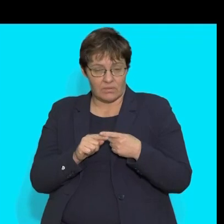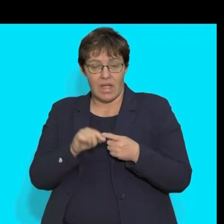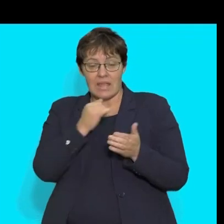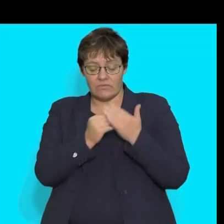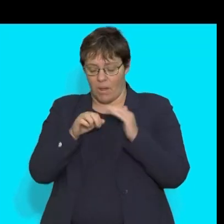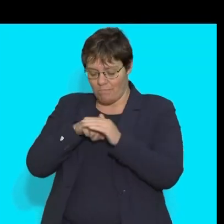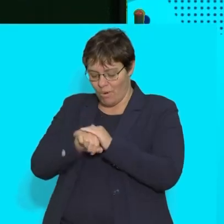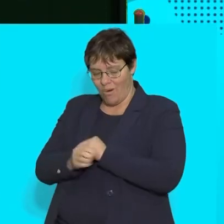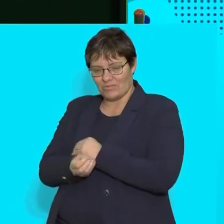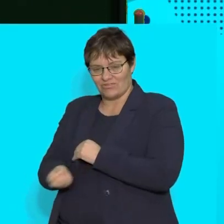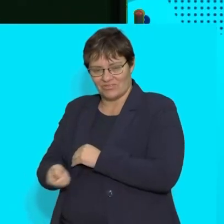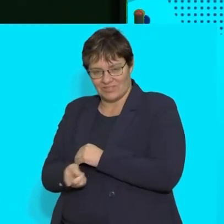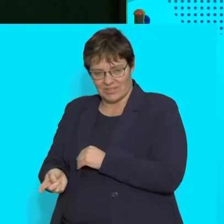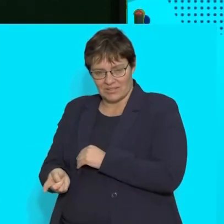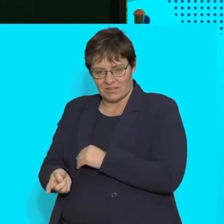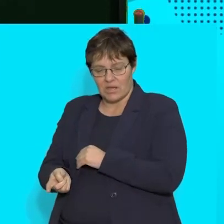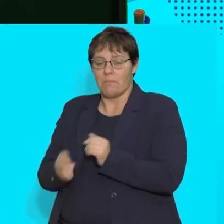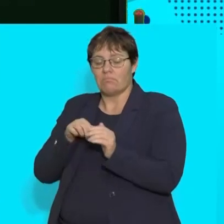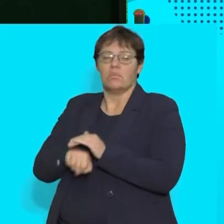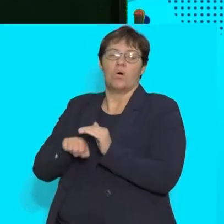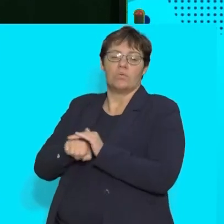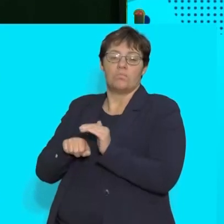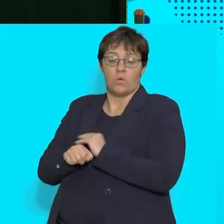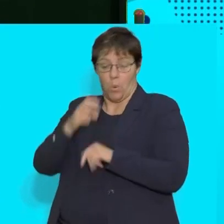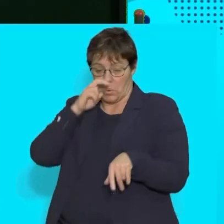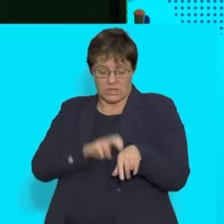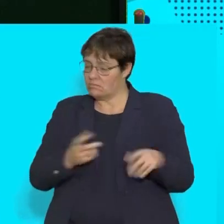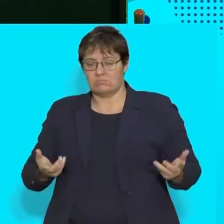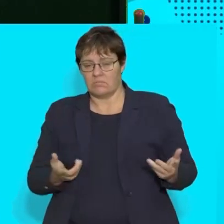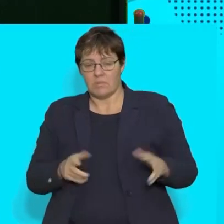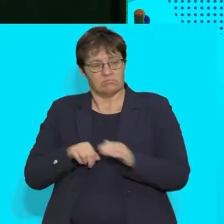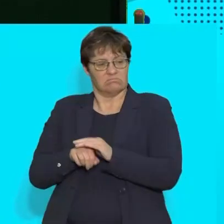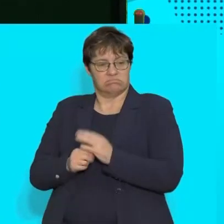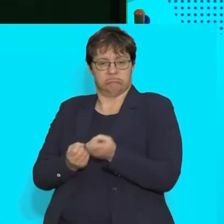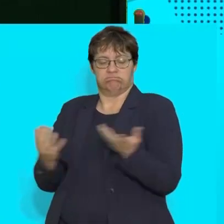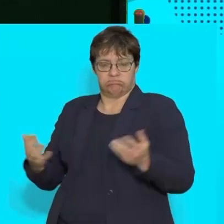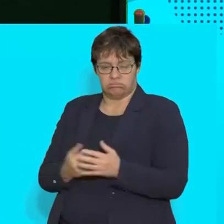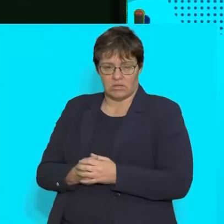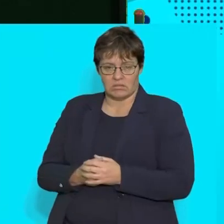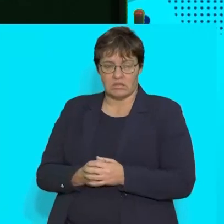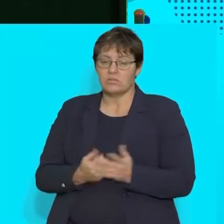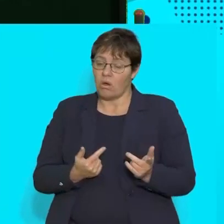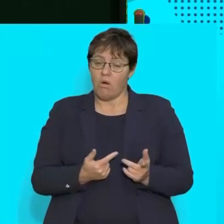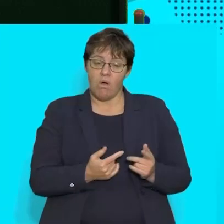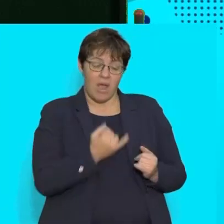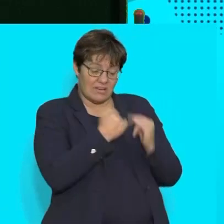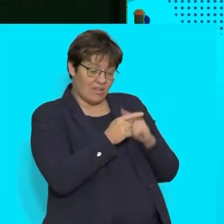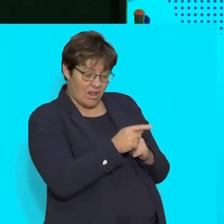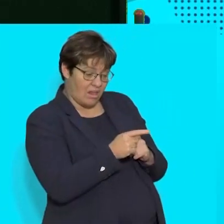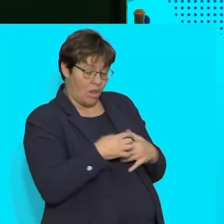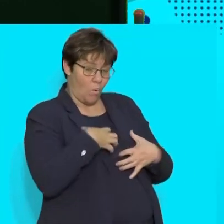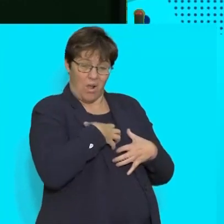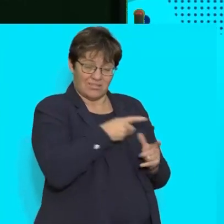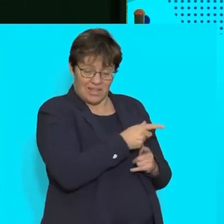produce offsprings more than necessary. Often you see that in the wild, individuals produce a large number of